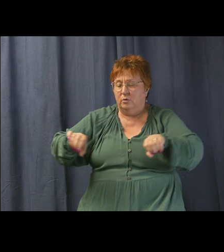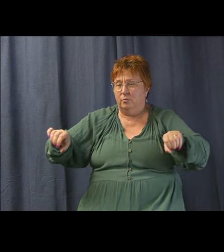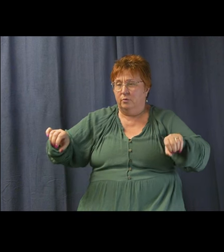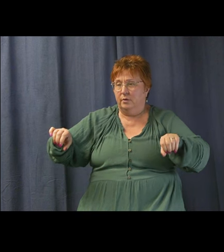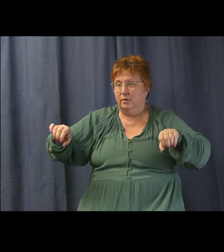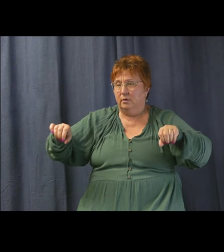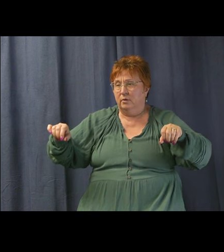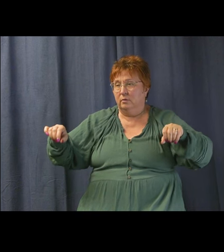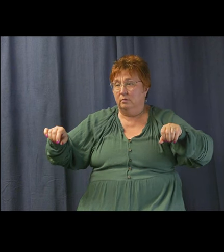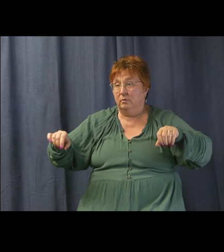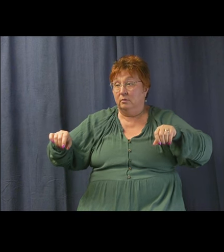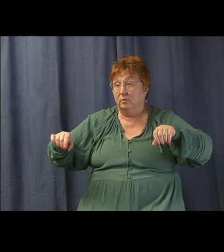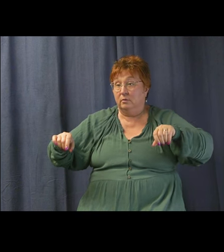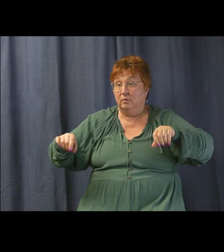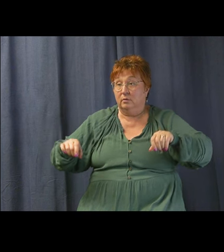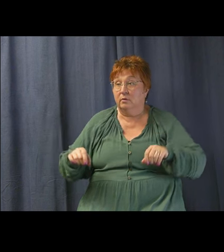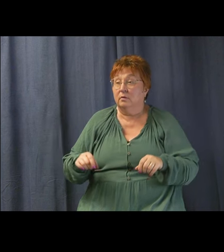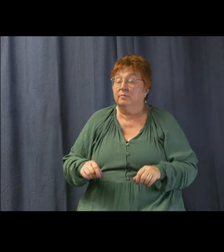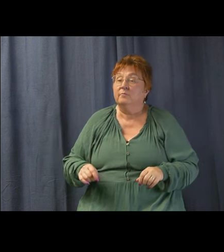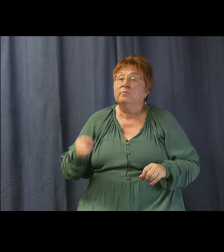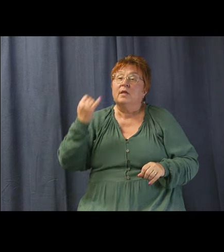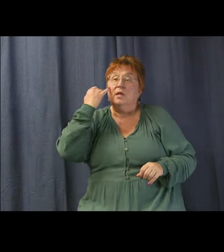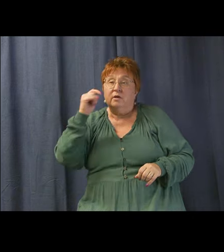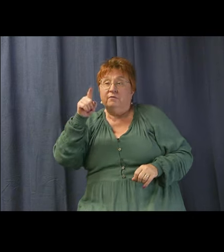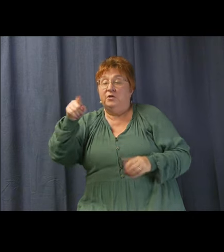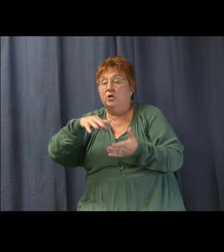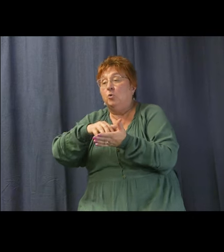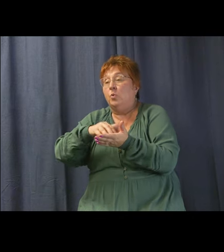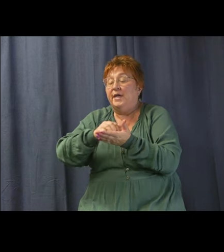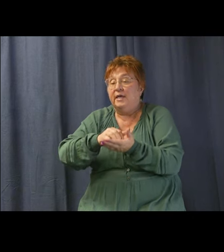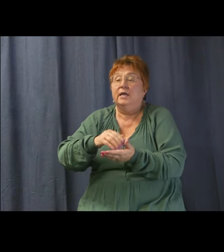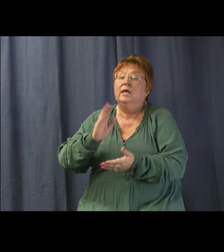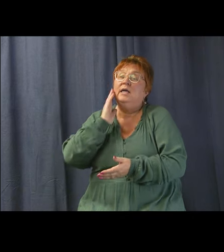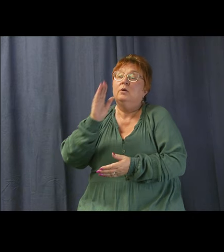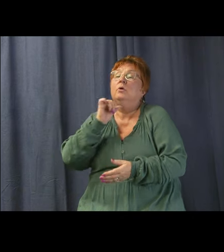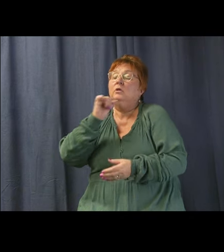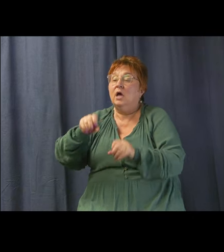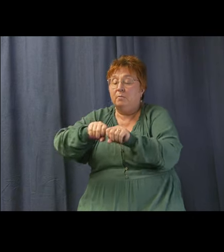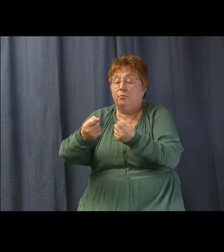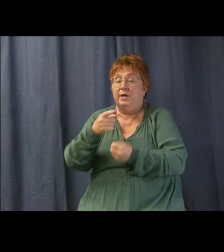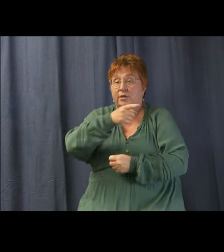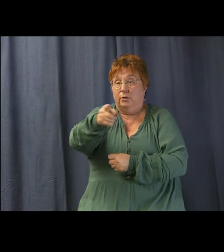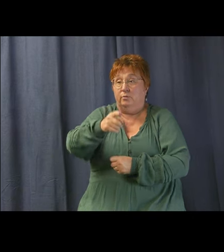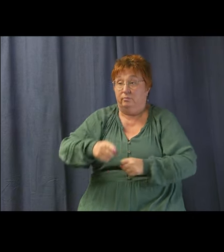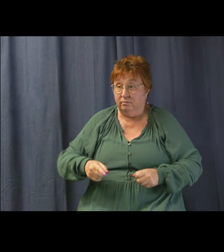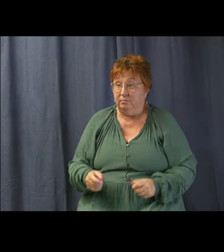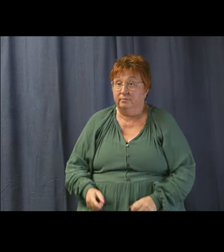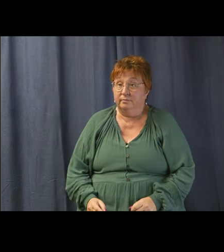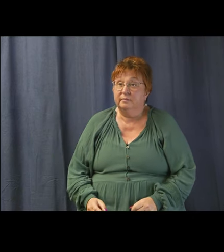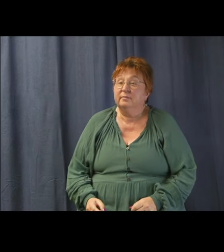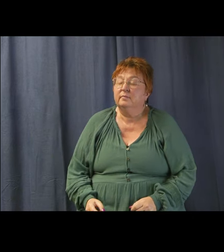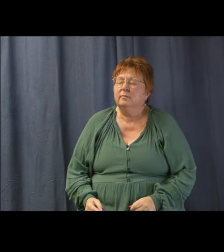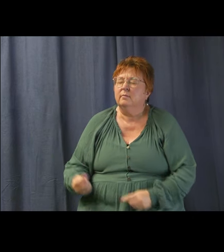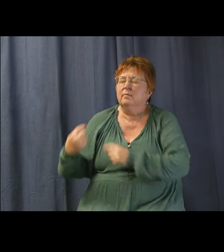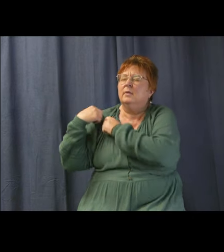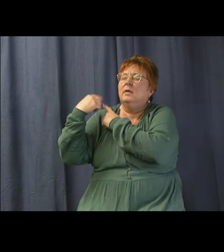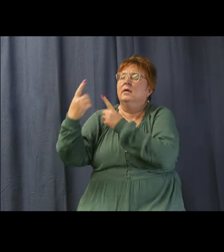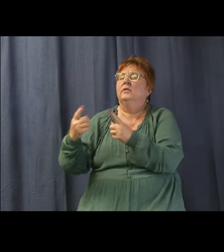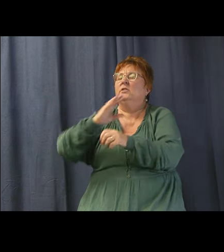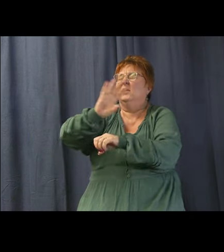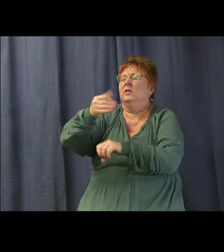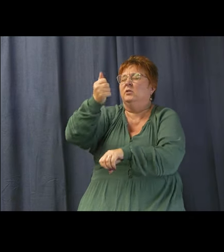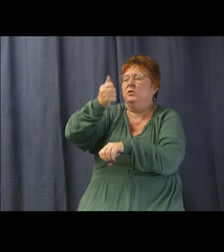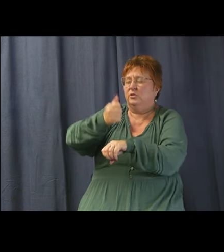A burning wick he won't quench. He will faithfully bring forth justice. He will not grow faint or be discouraged until he